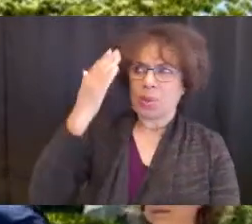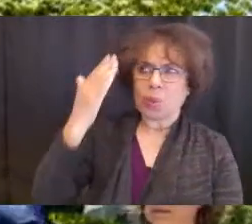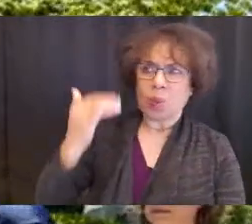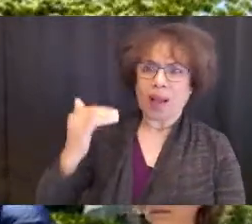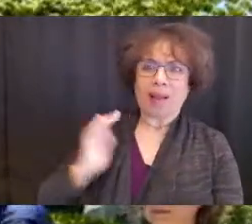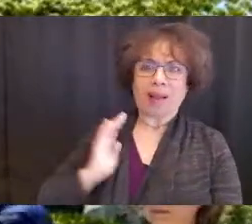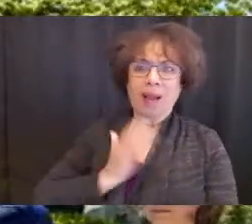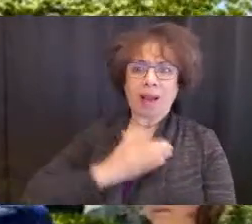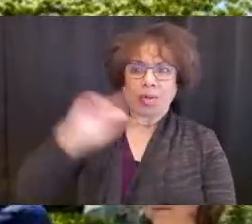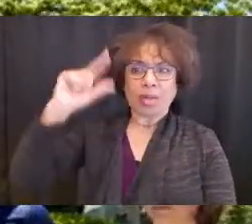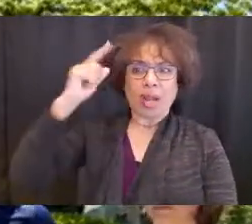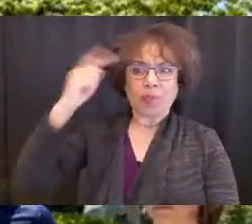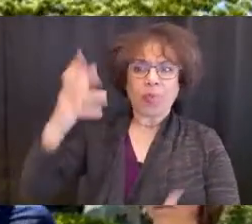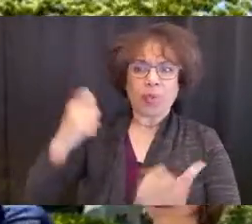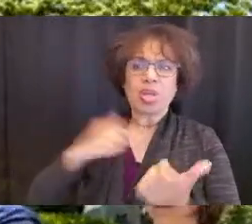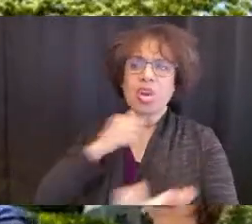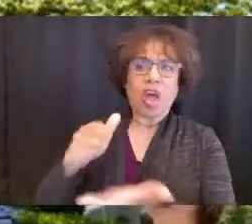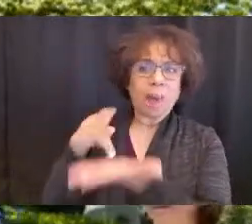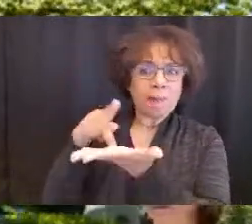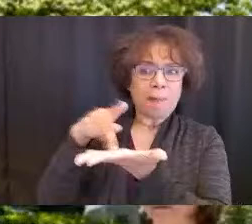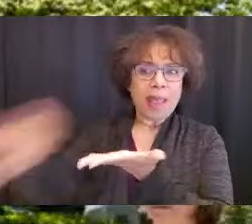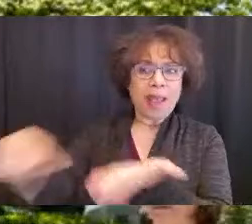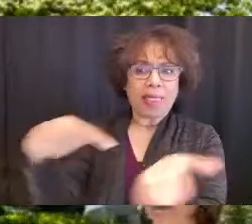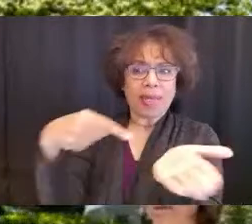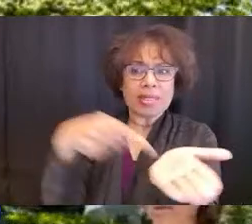debt. The